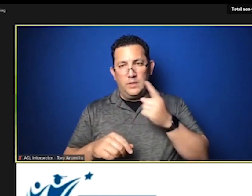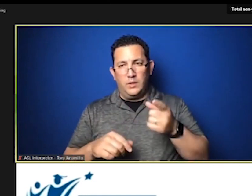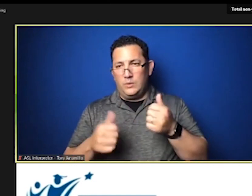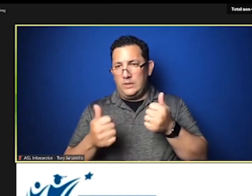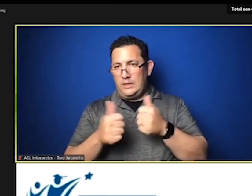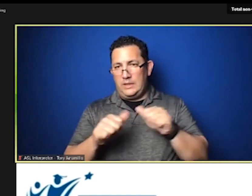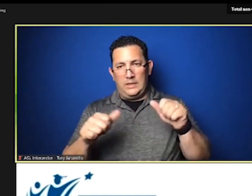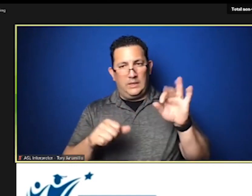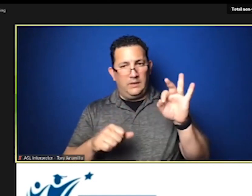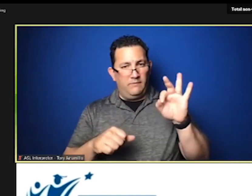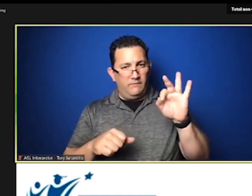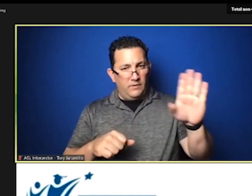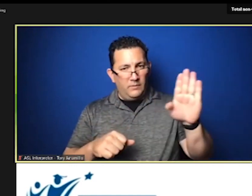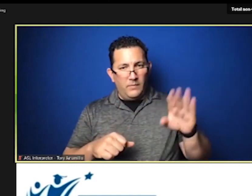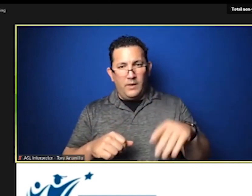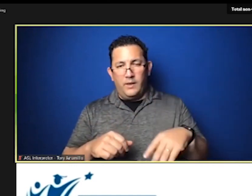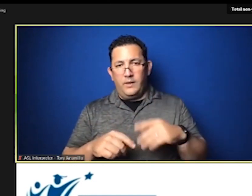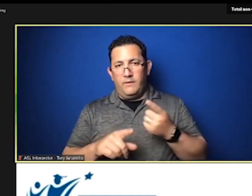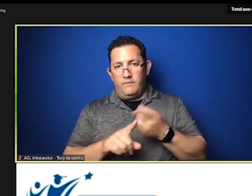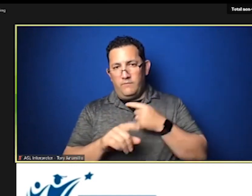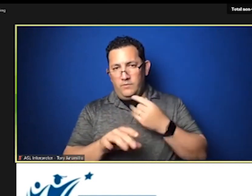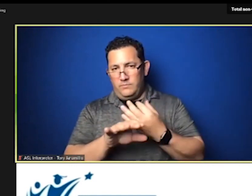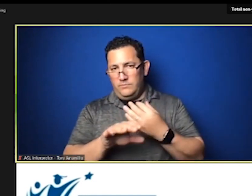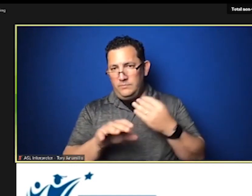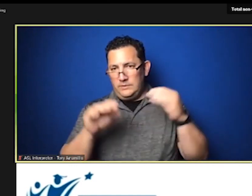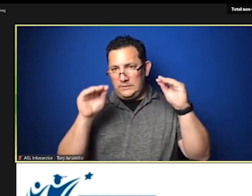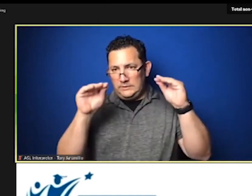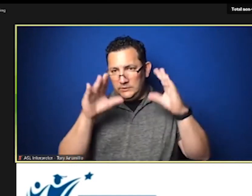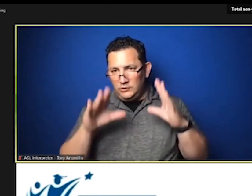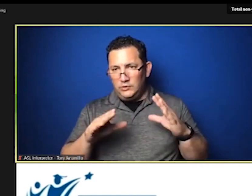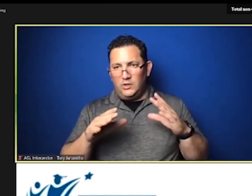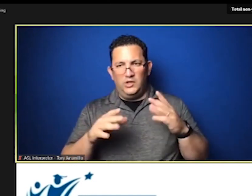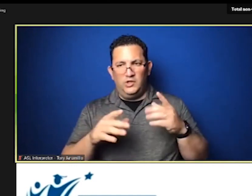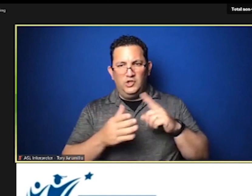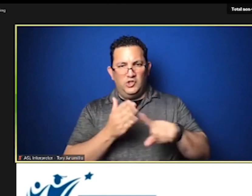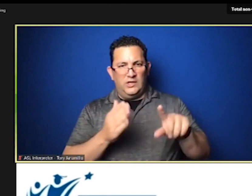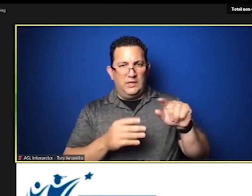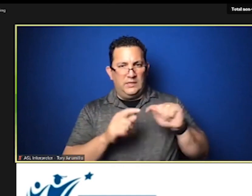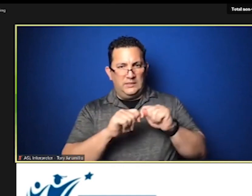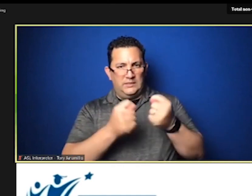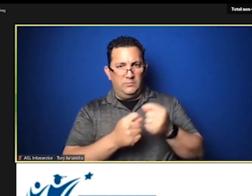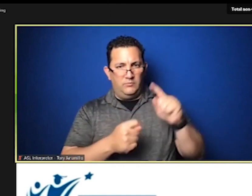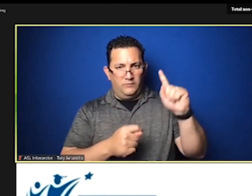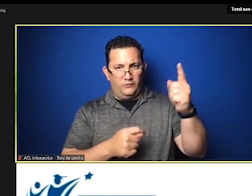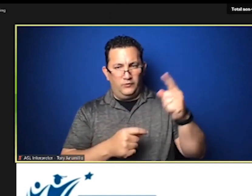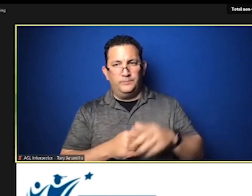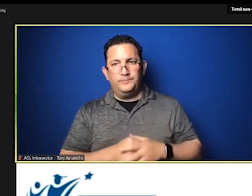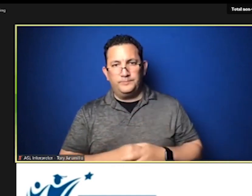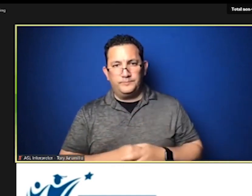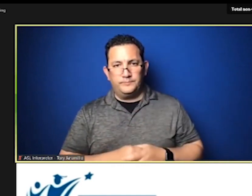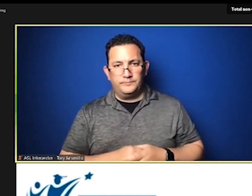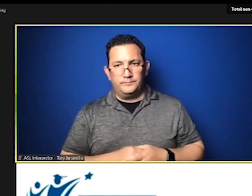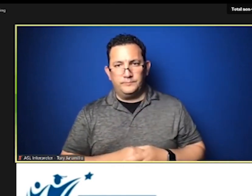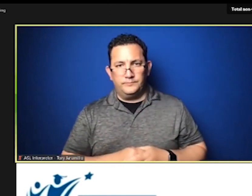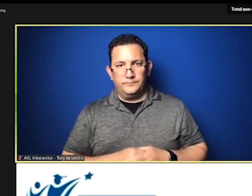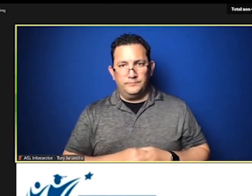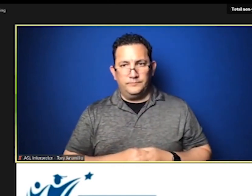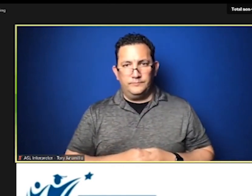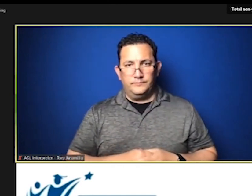feedback that a teacher has given as well. So I would check teams first. Okay, great, thank